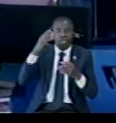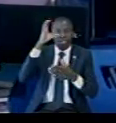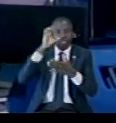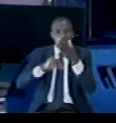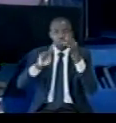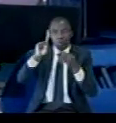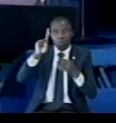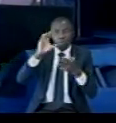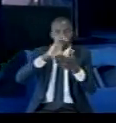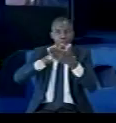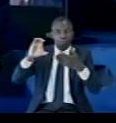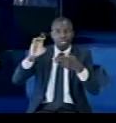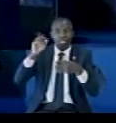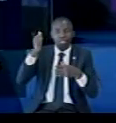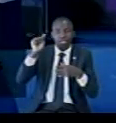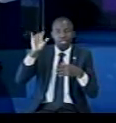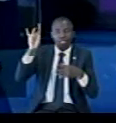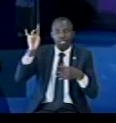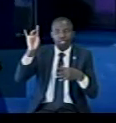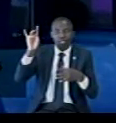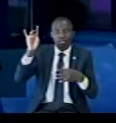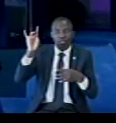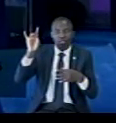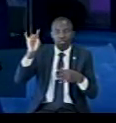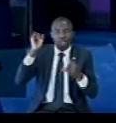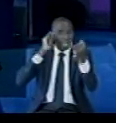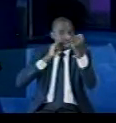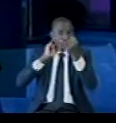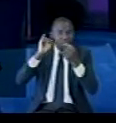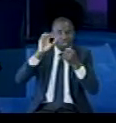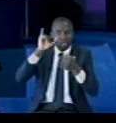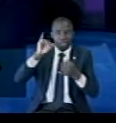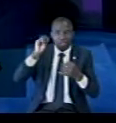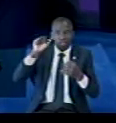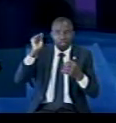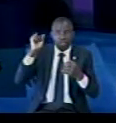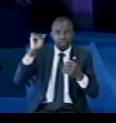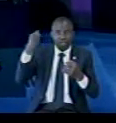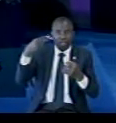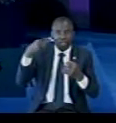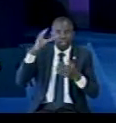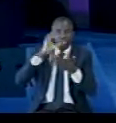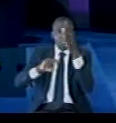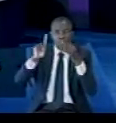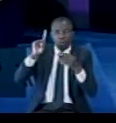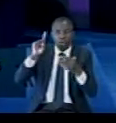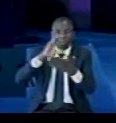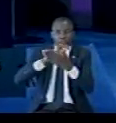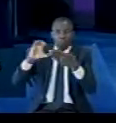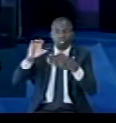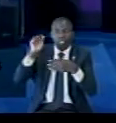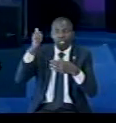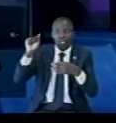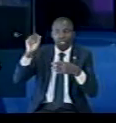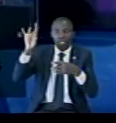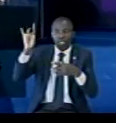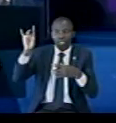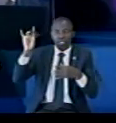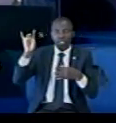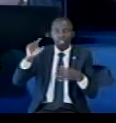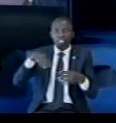verse 18. Isaiah chapter 1, verse 18. Come now. It says, hurry